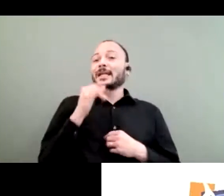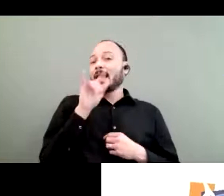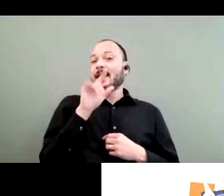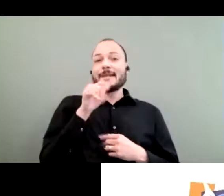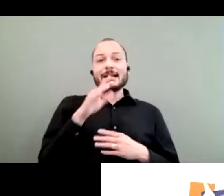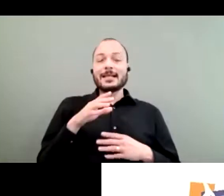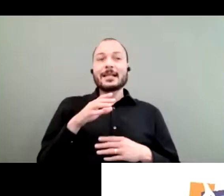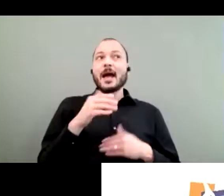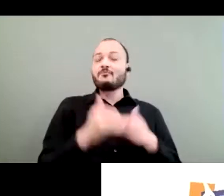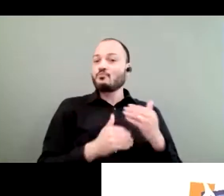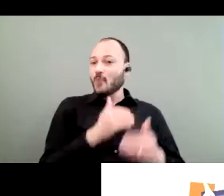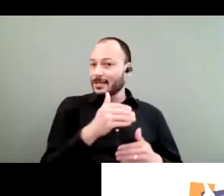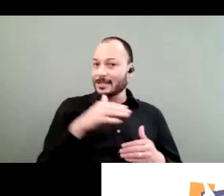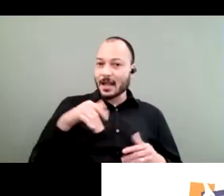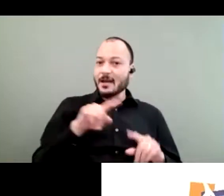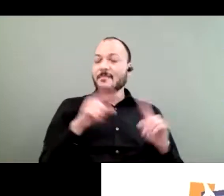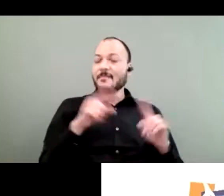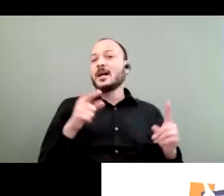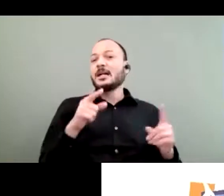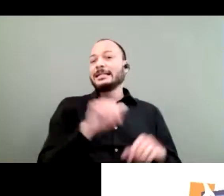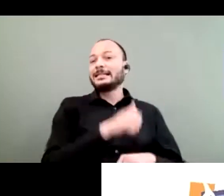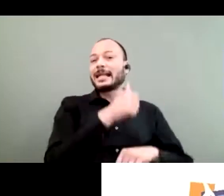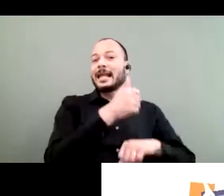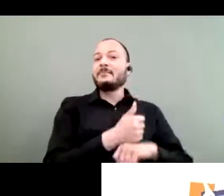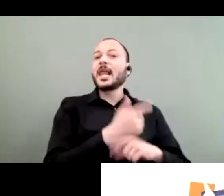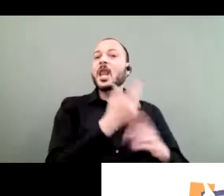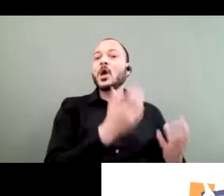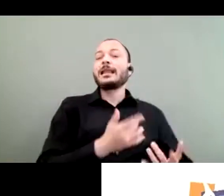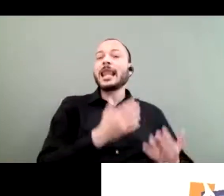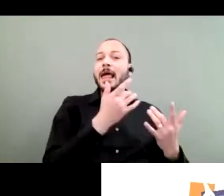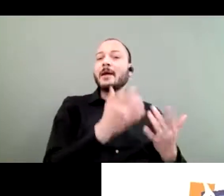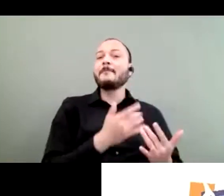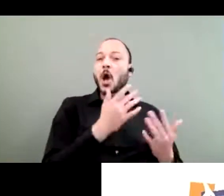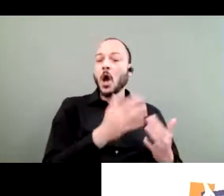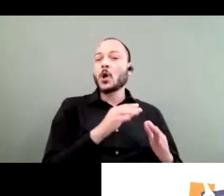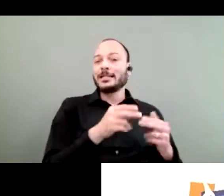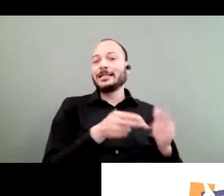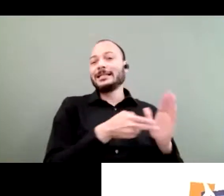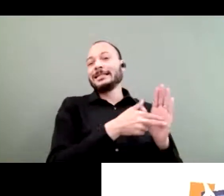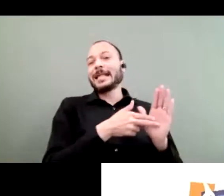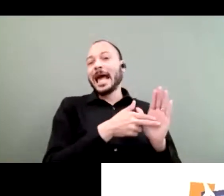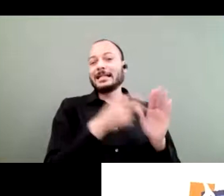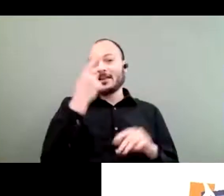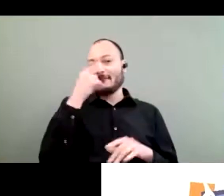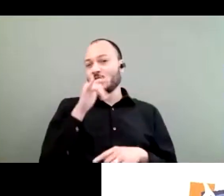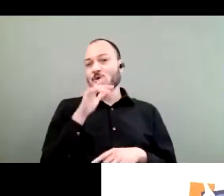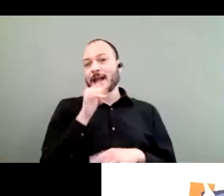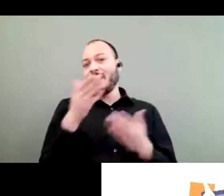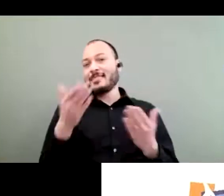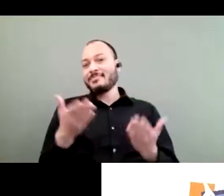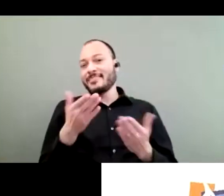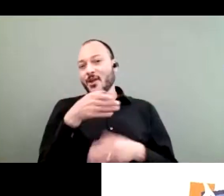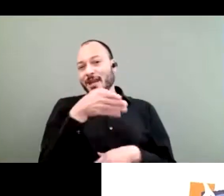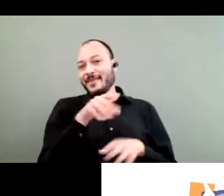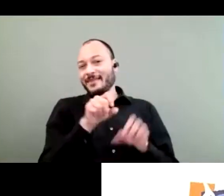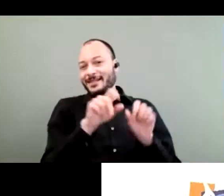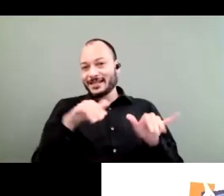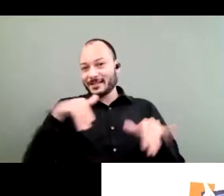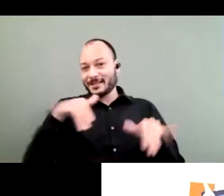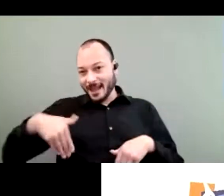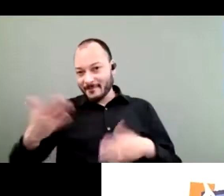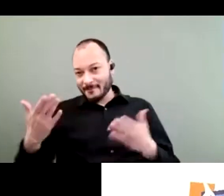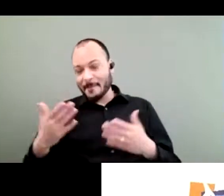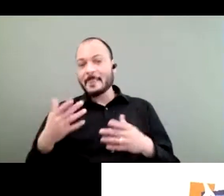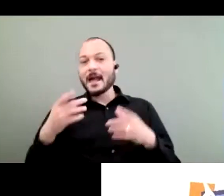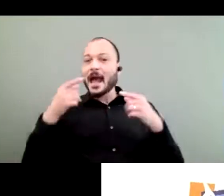in this limbo status because you're kind of non-existent at that point in the system. And while